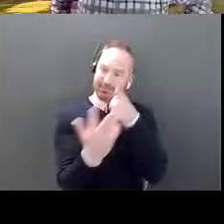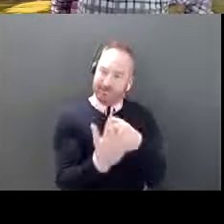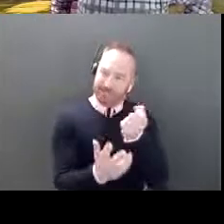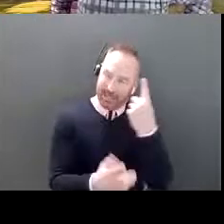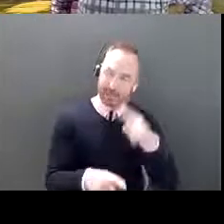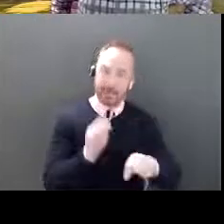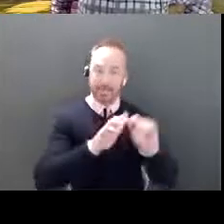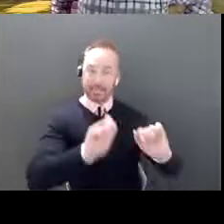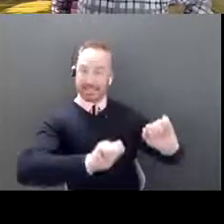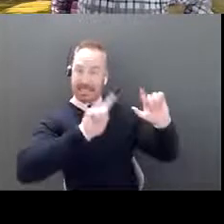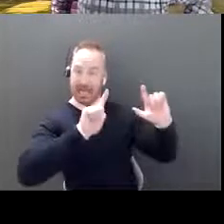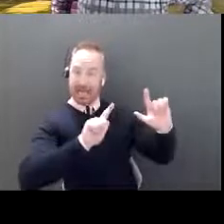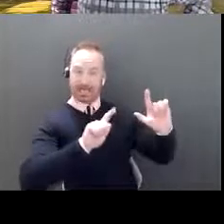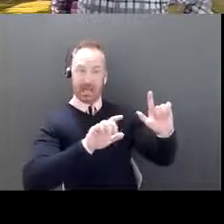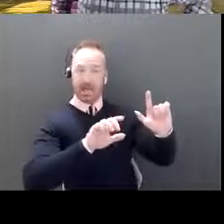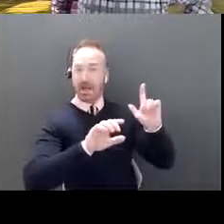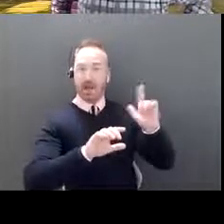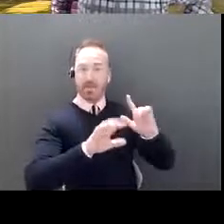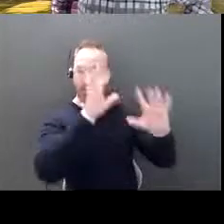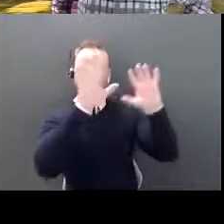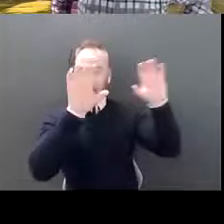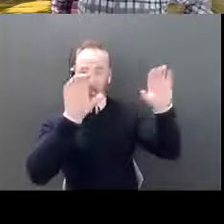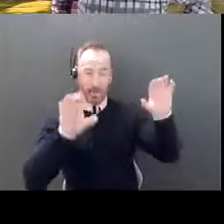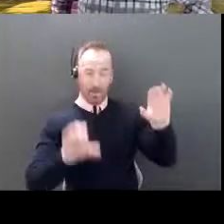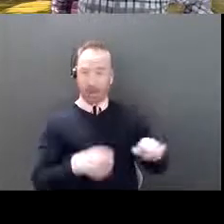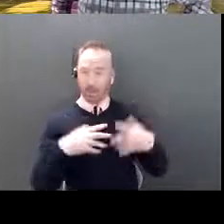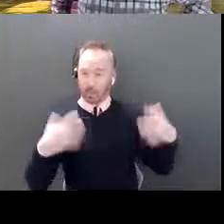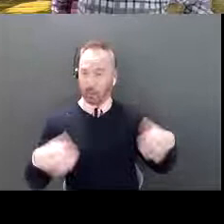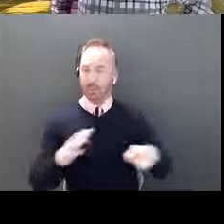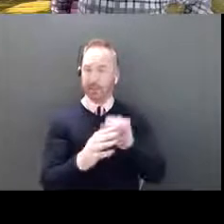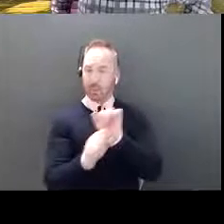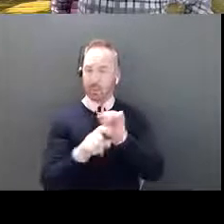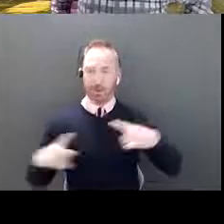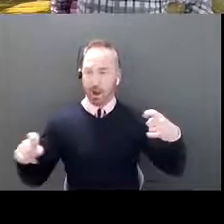and you how complex this work really is. Next slide.